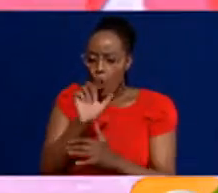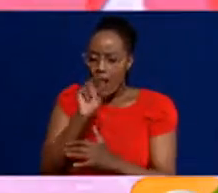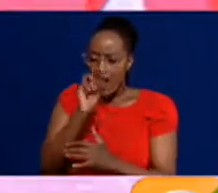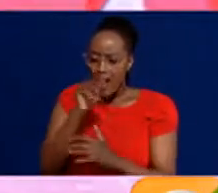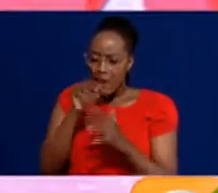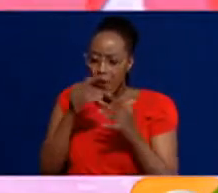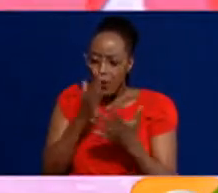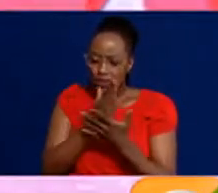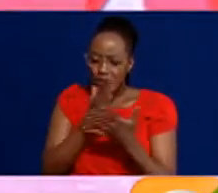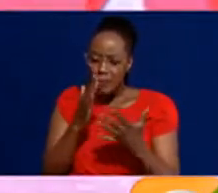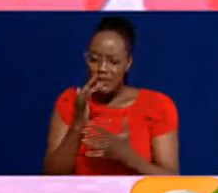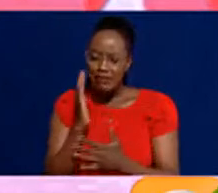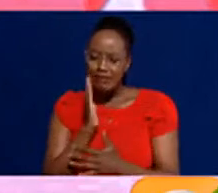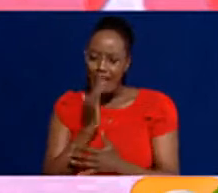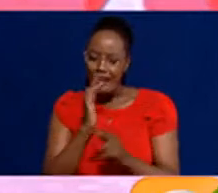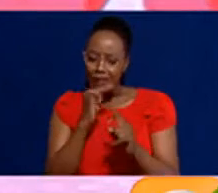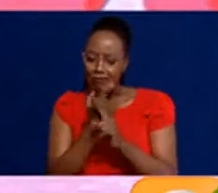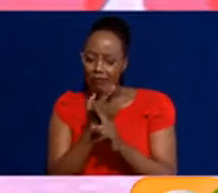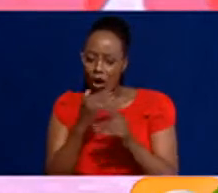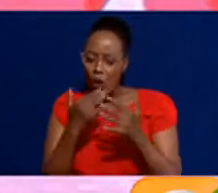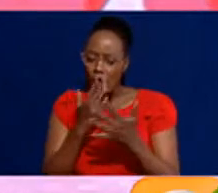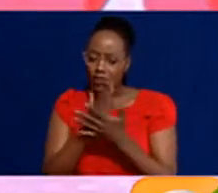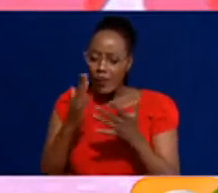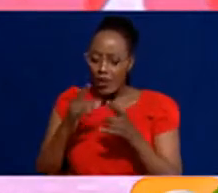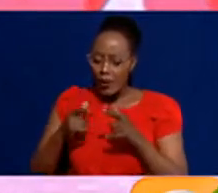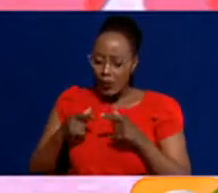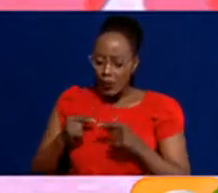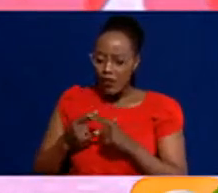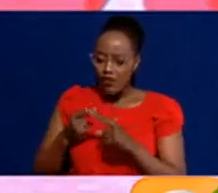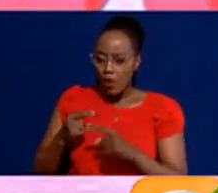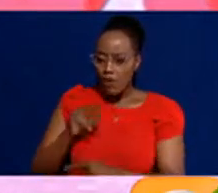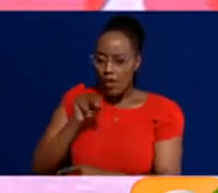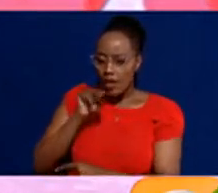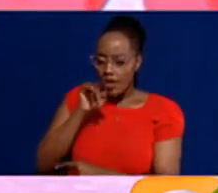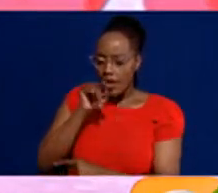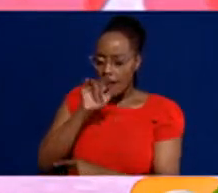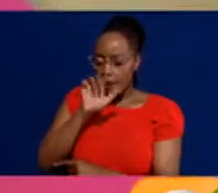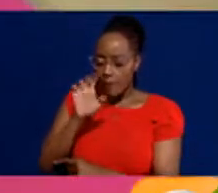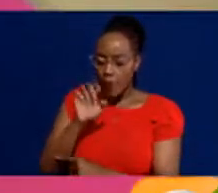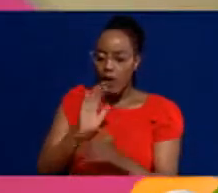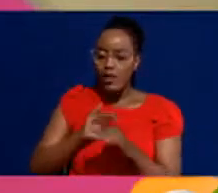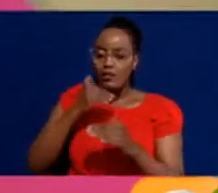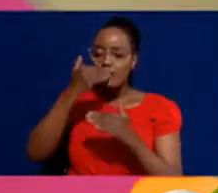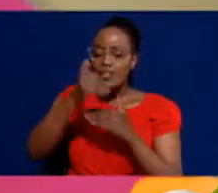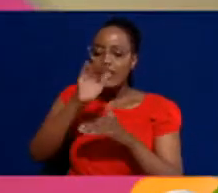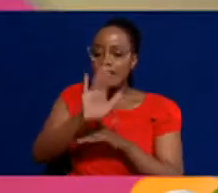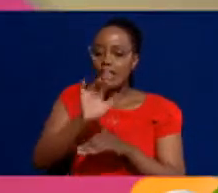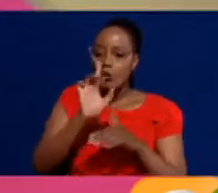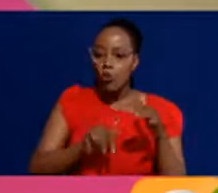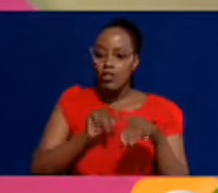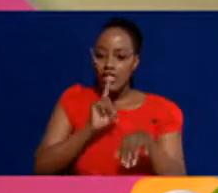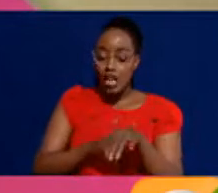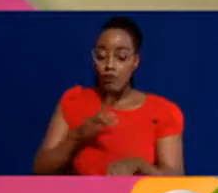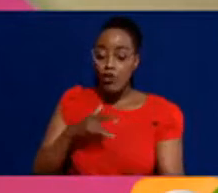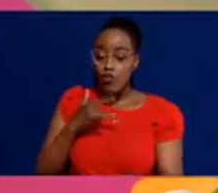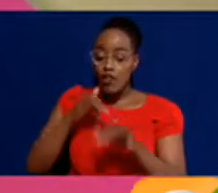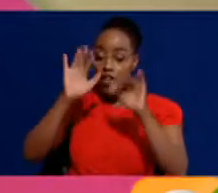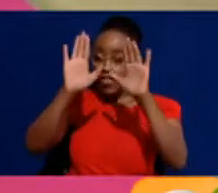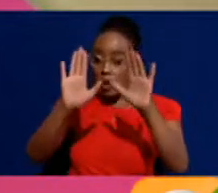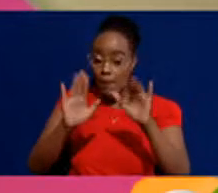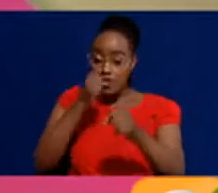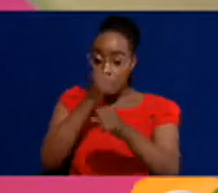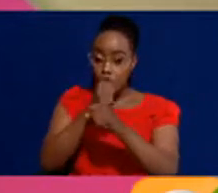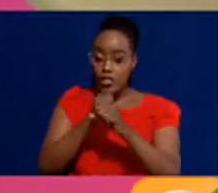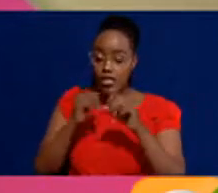that dimpling or maybe discharge that you're talking about, what's the next step? So once you feel, so the importance of doing